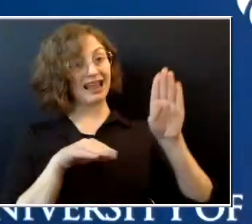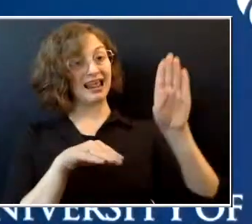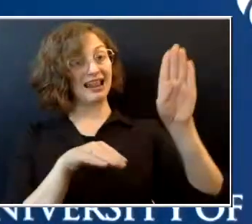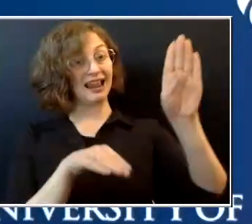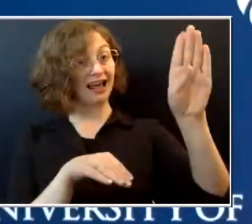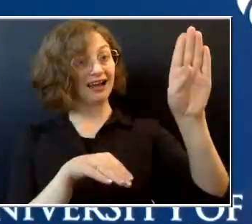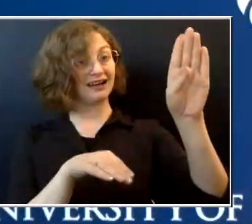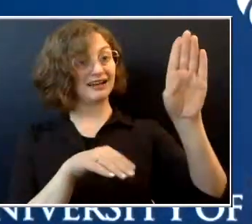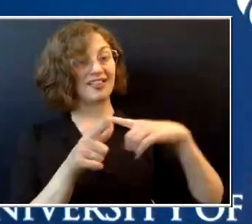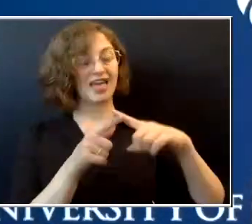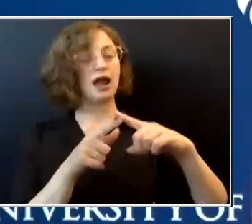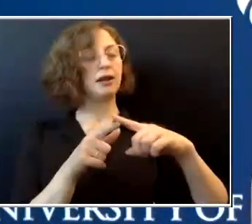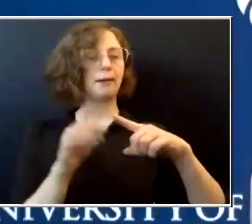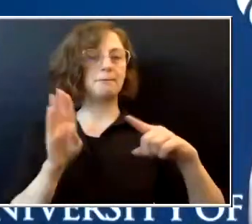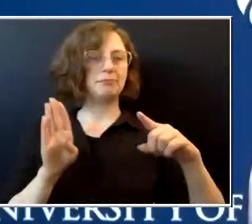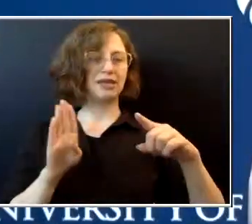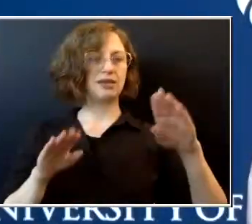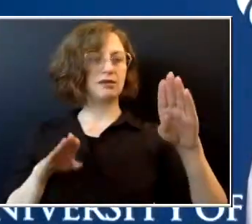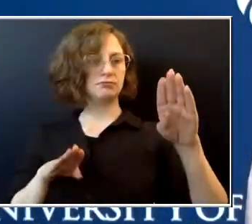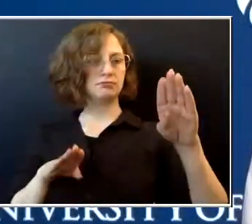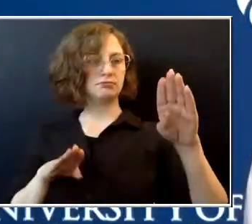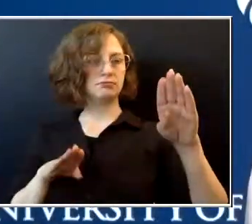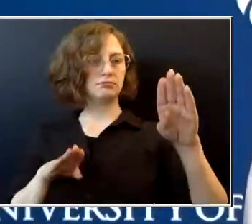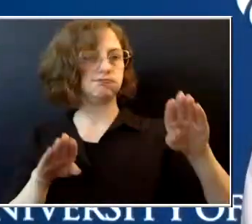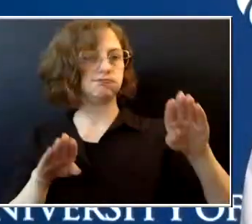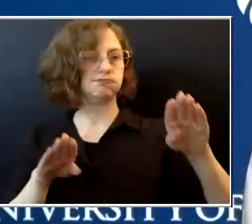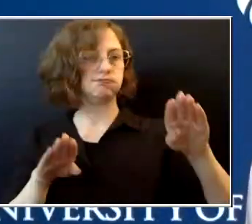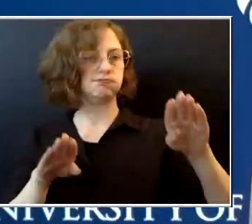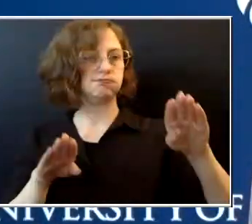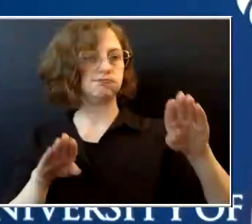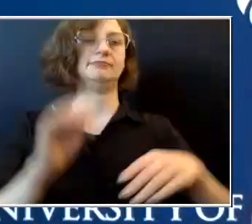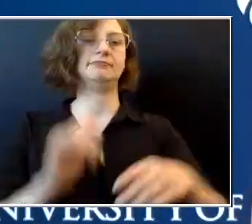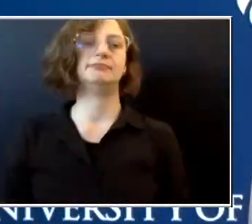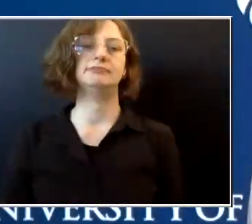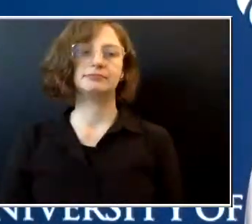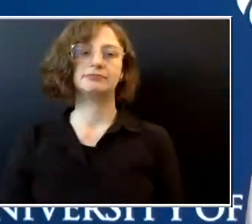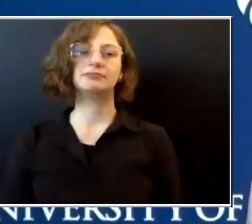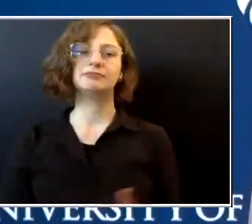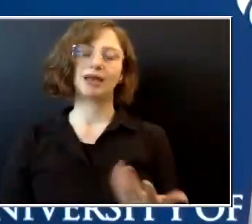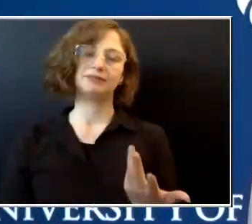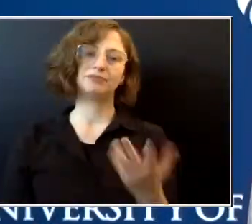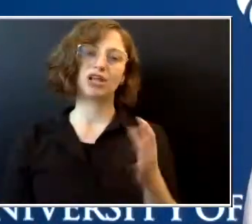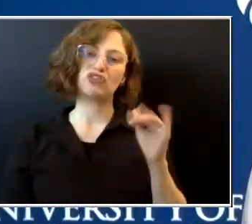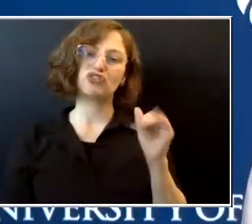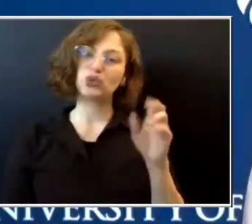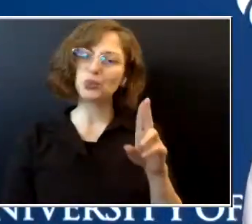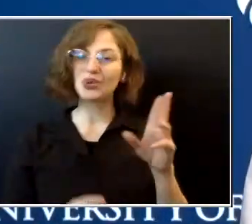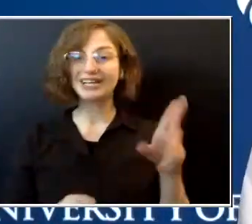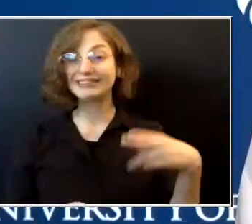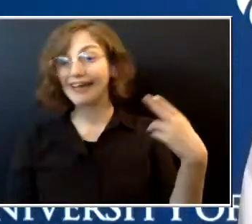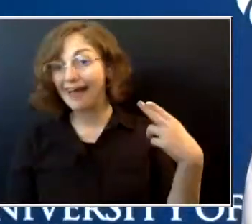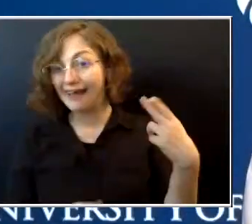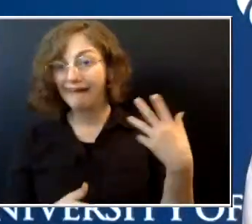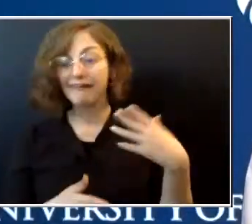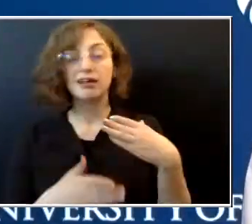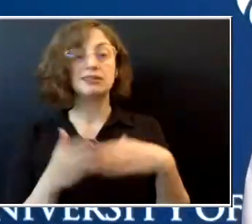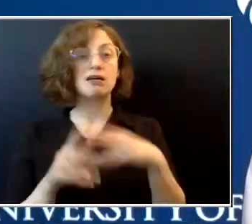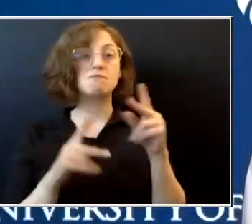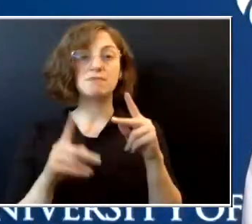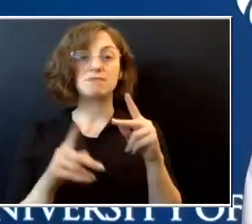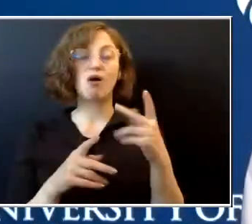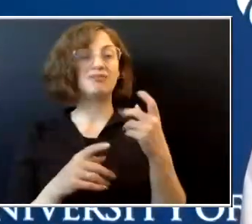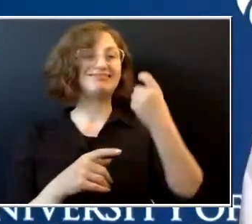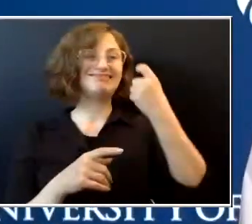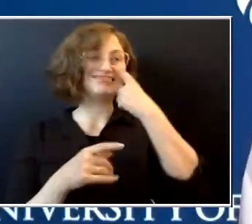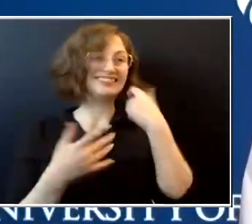But influenza activity is still fairly high, and of course we know people are on spring break or have just completed or will be going, so it is very important